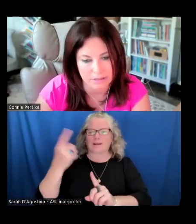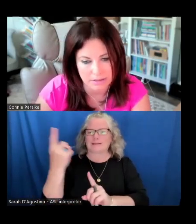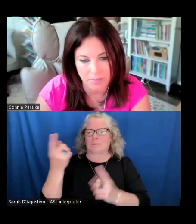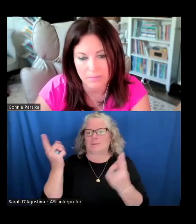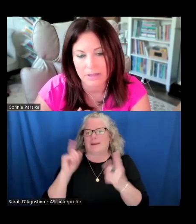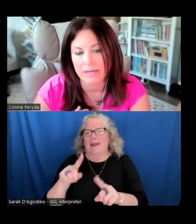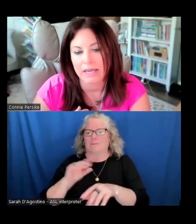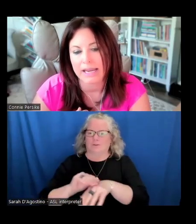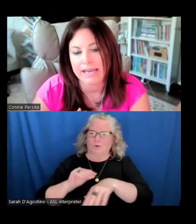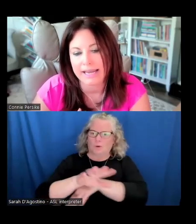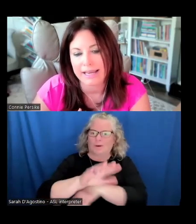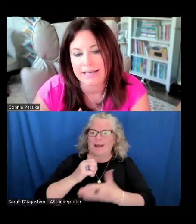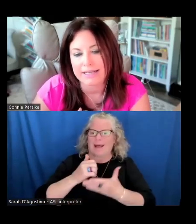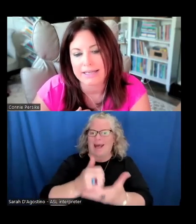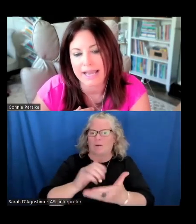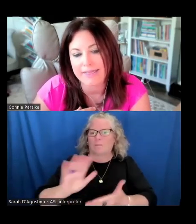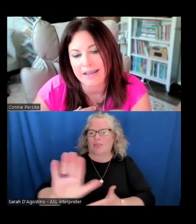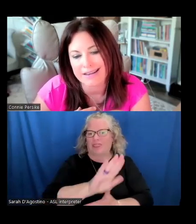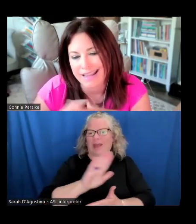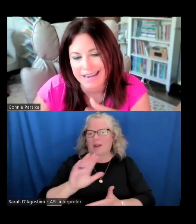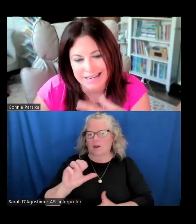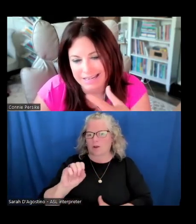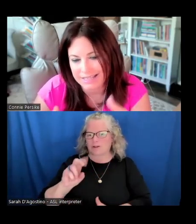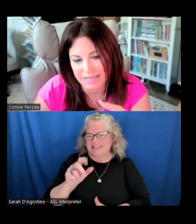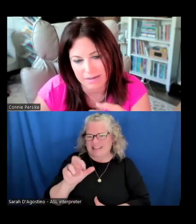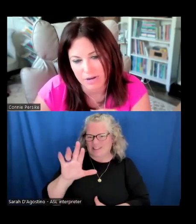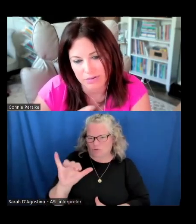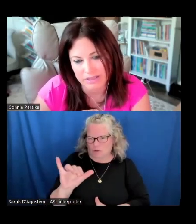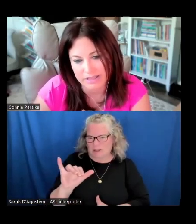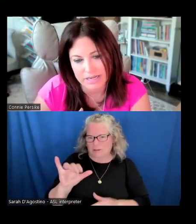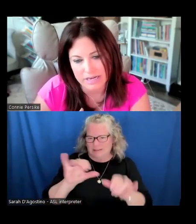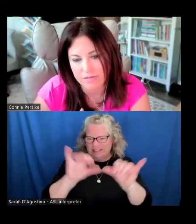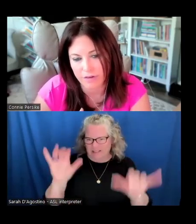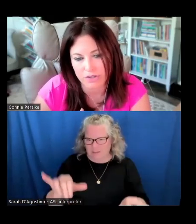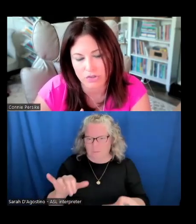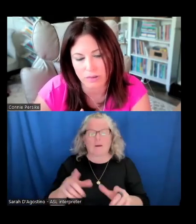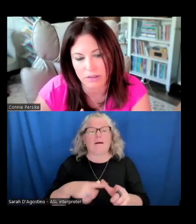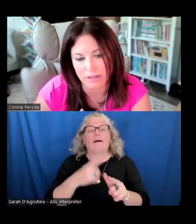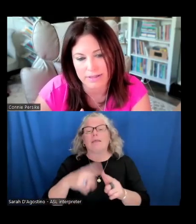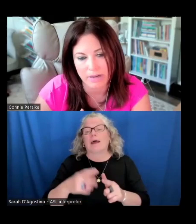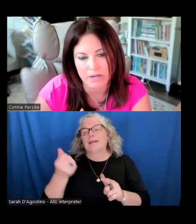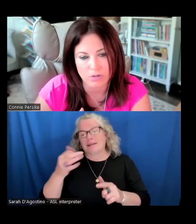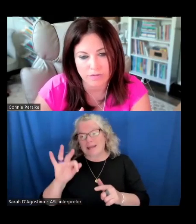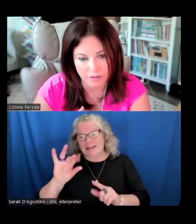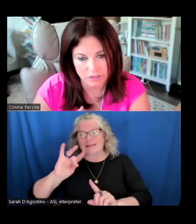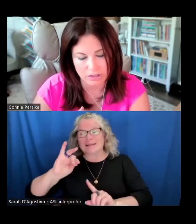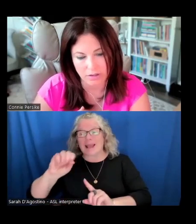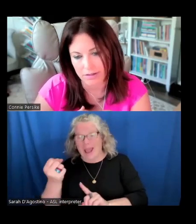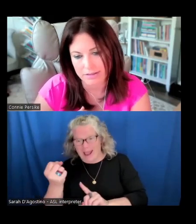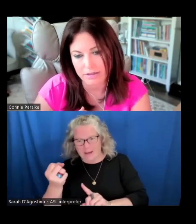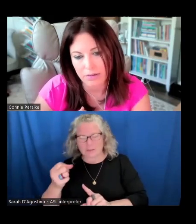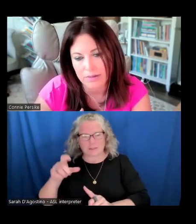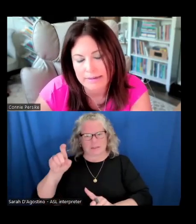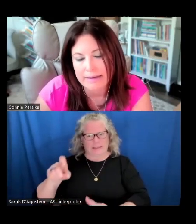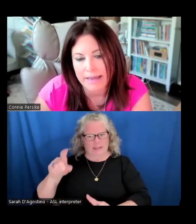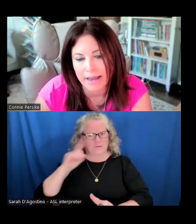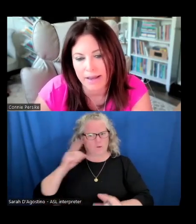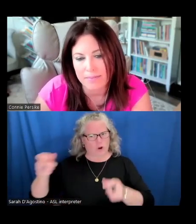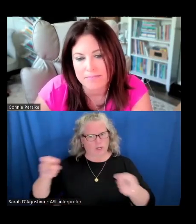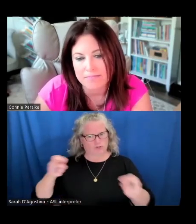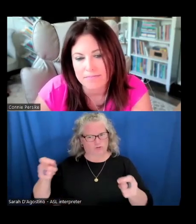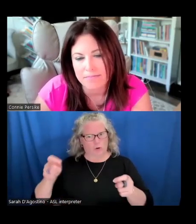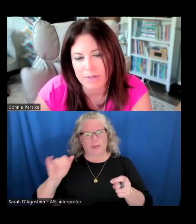sensory system. And then in the 80s came out this need for control as a major function also.